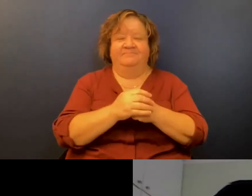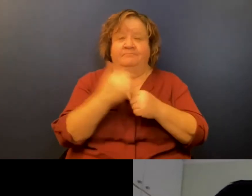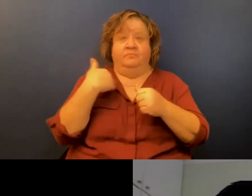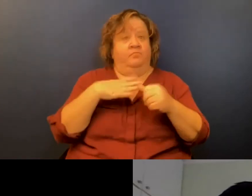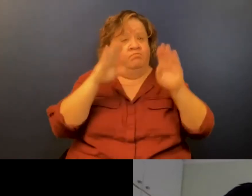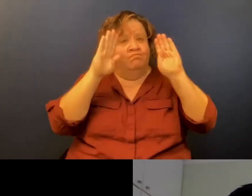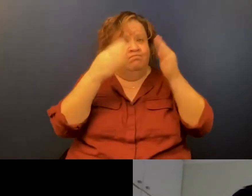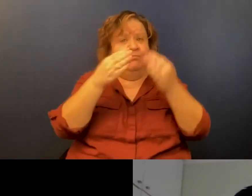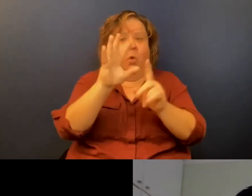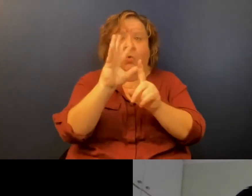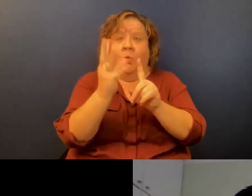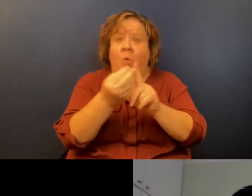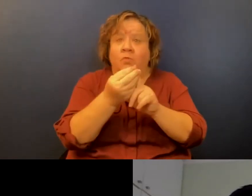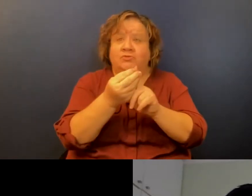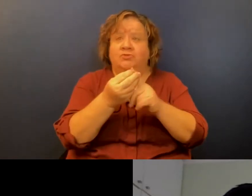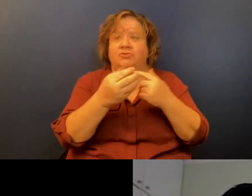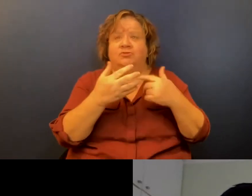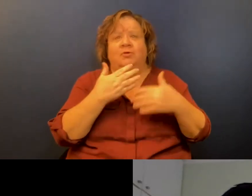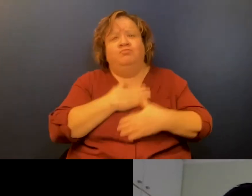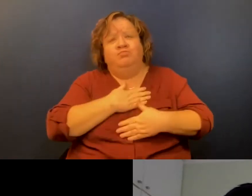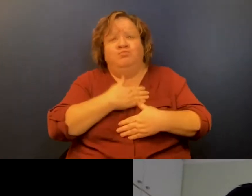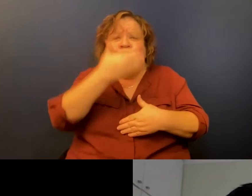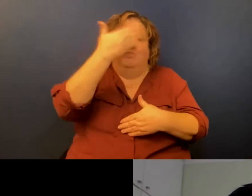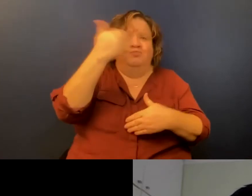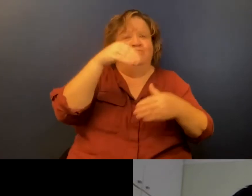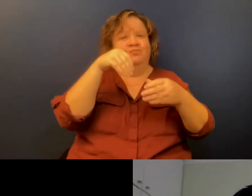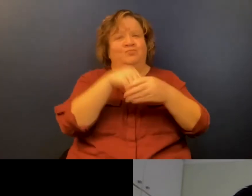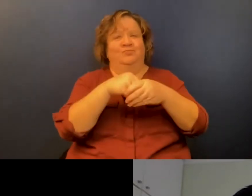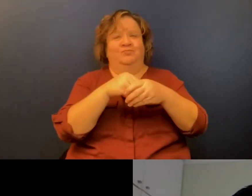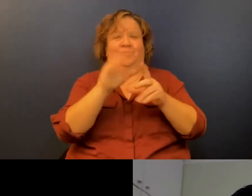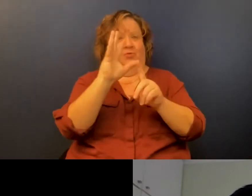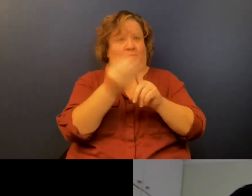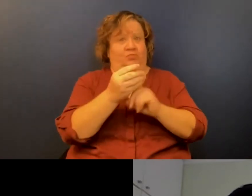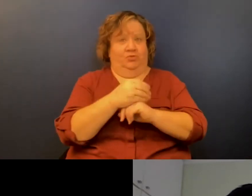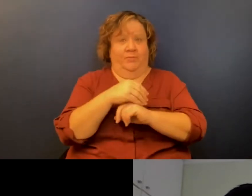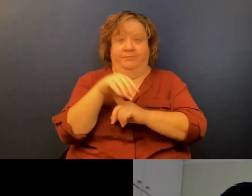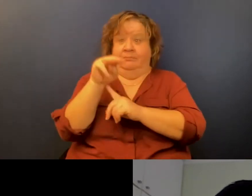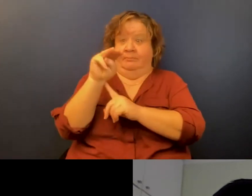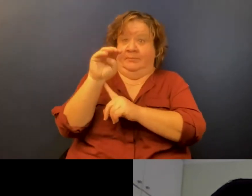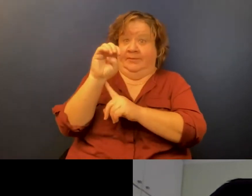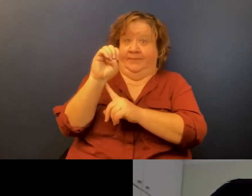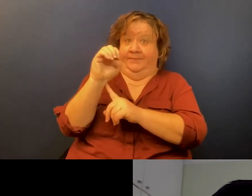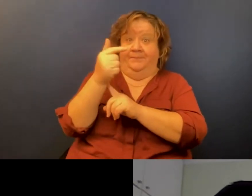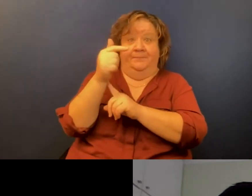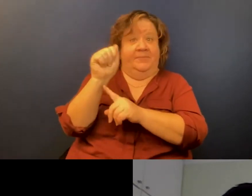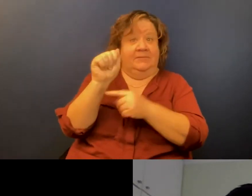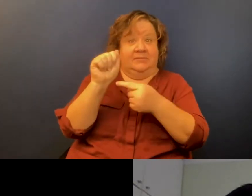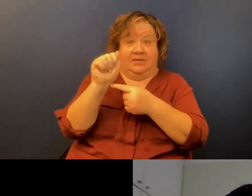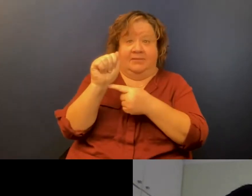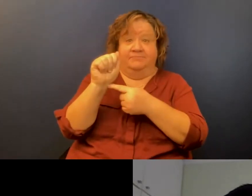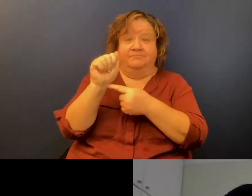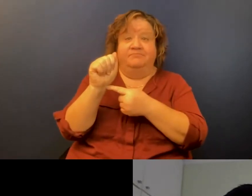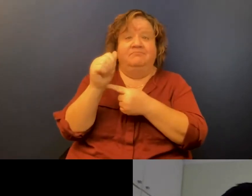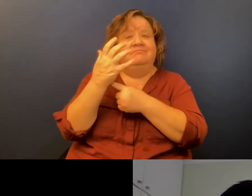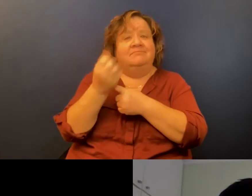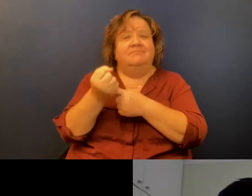you that in Meta, we normally have a traditional meeting, which is called Estamos Todes. We are all